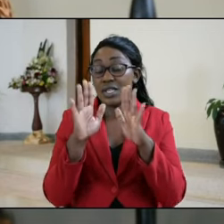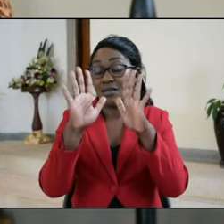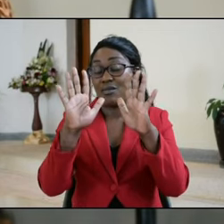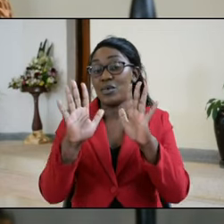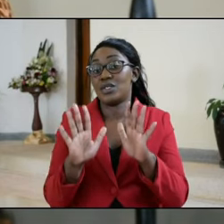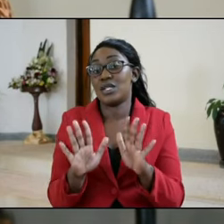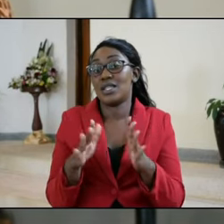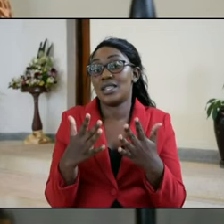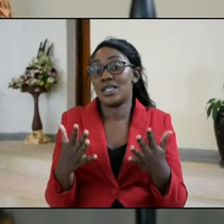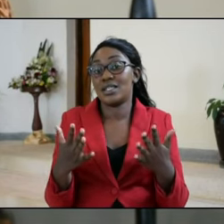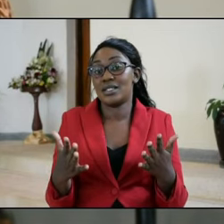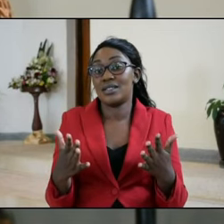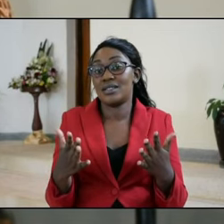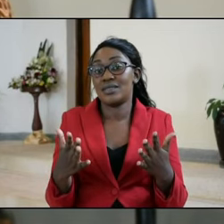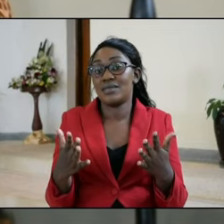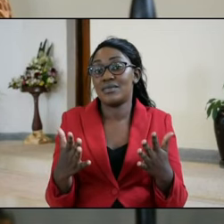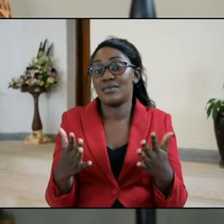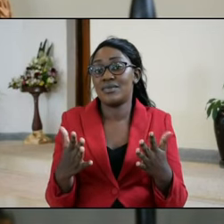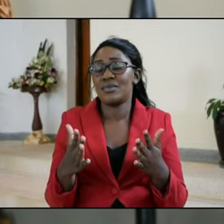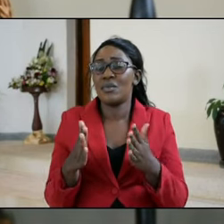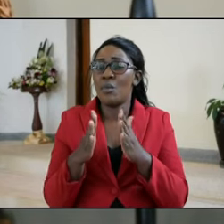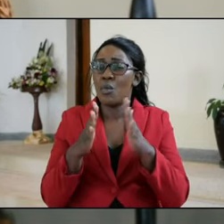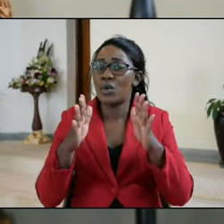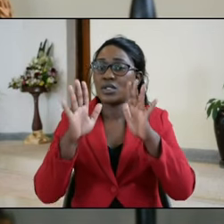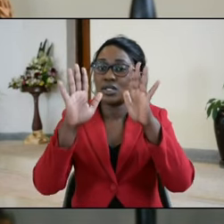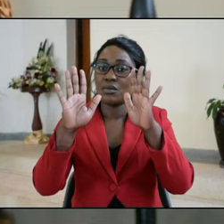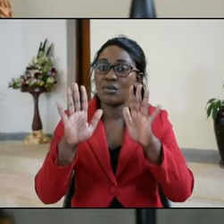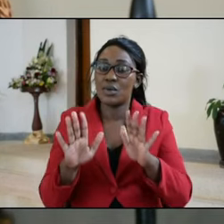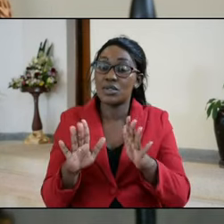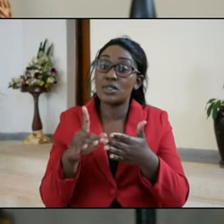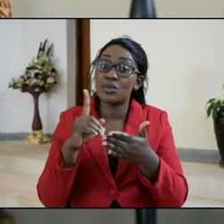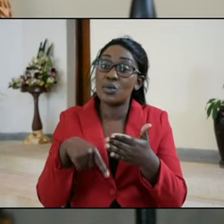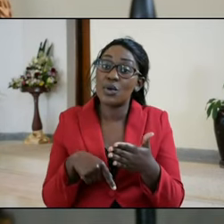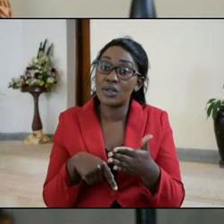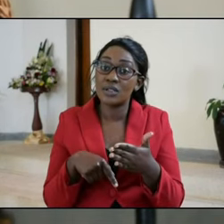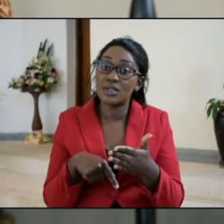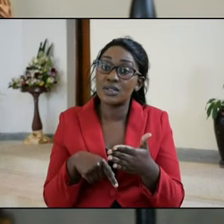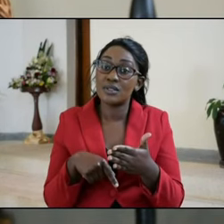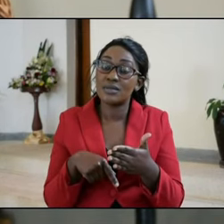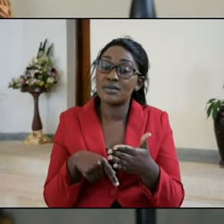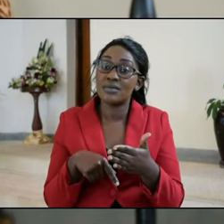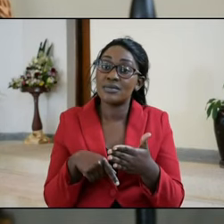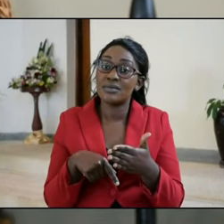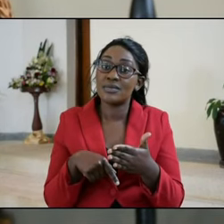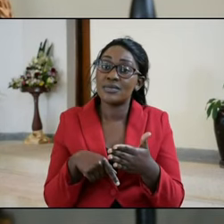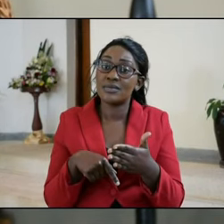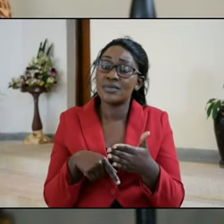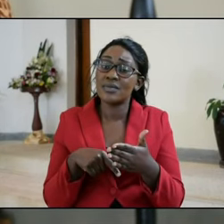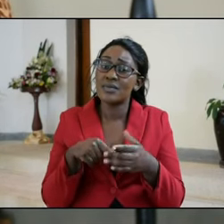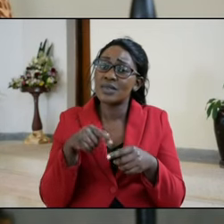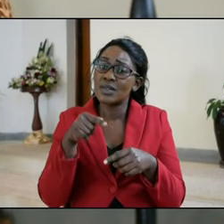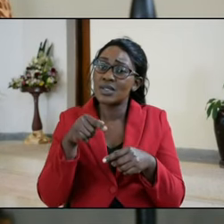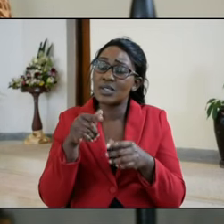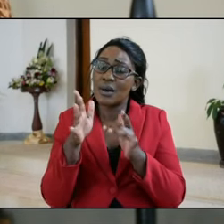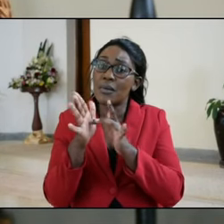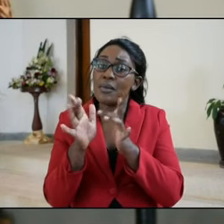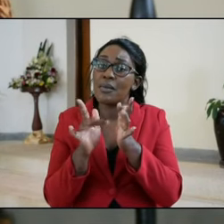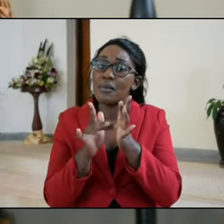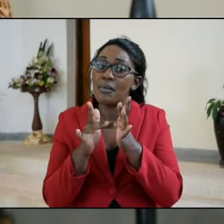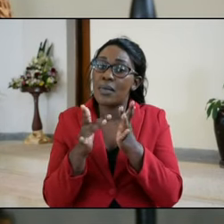important things, but most important thing, Sister Florence, is the fact that the